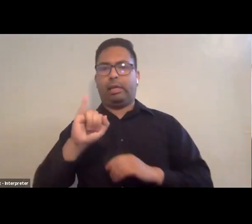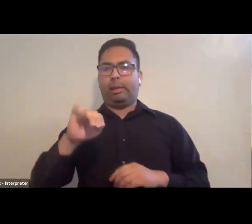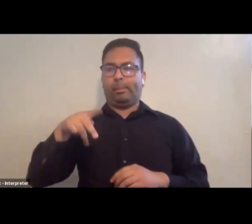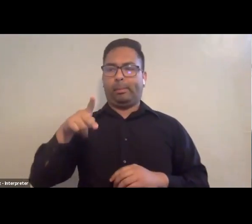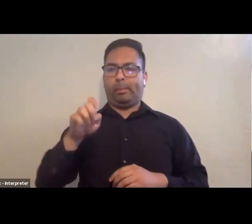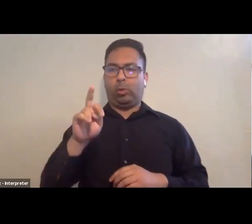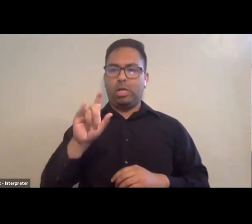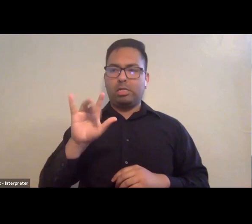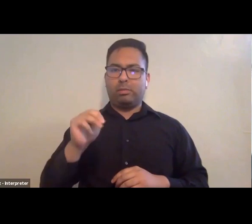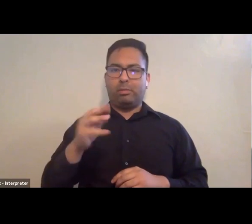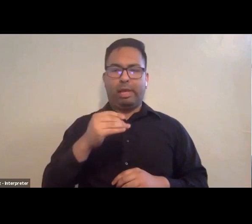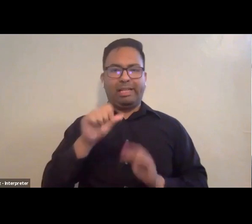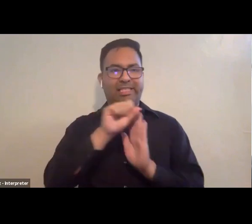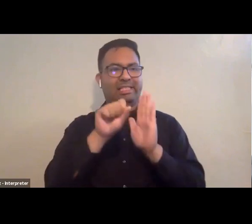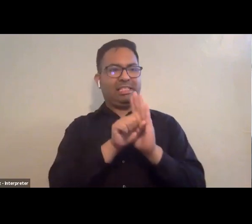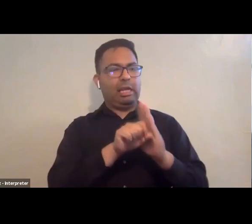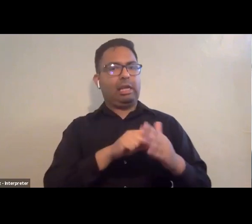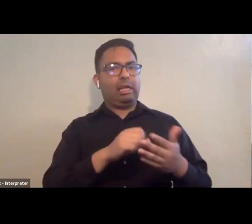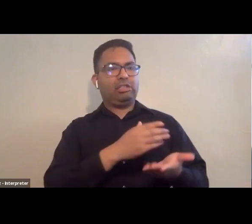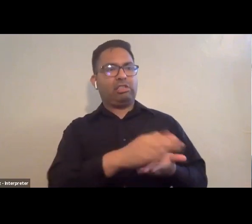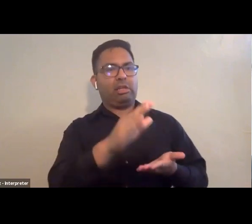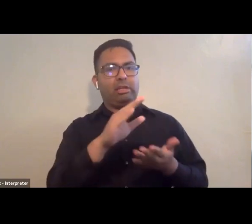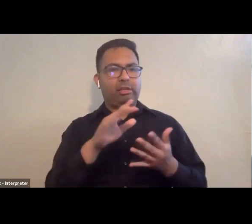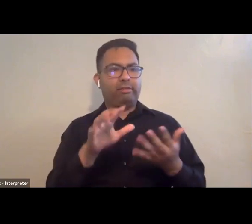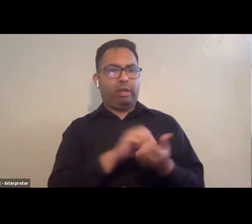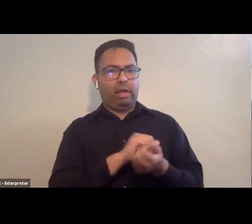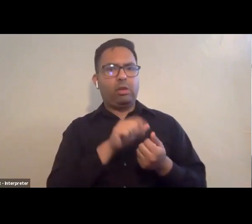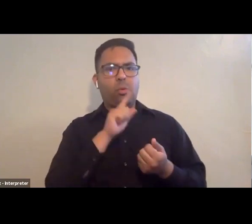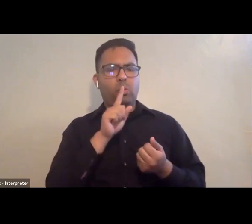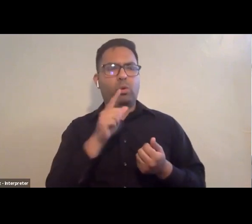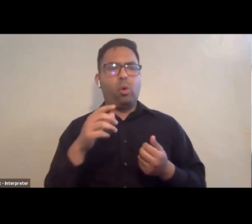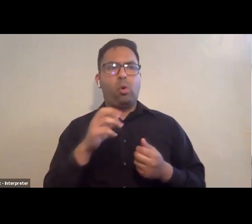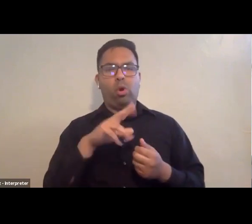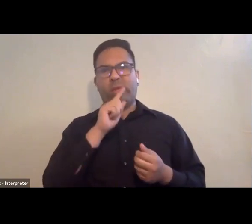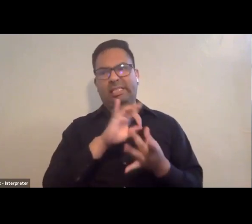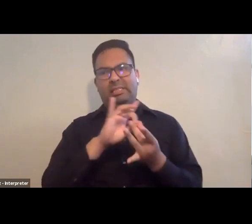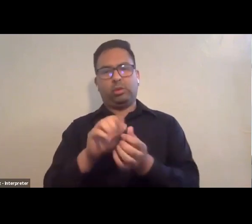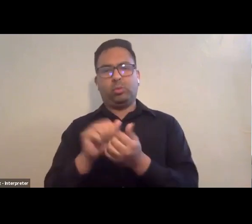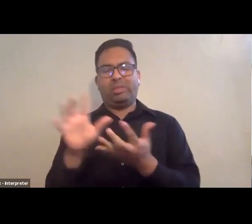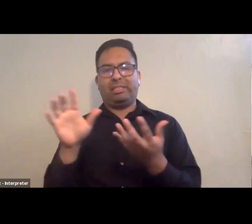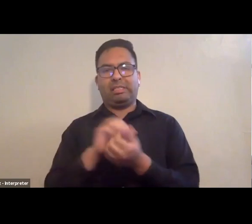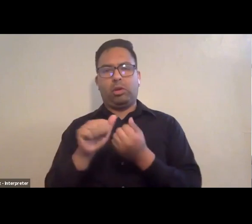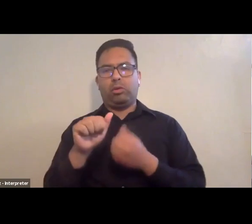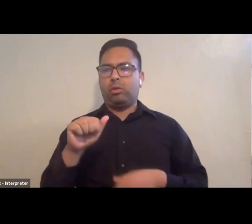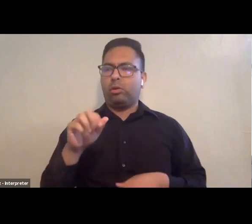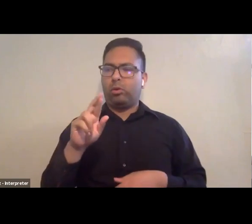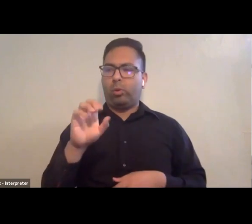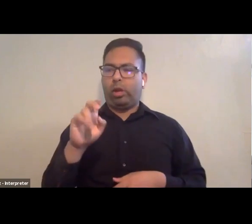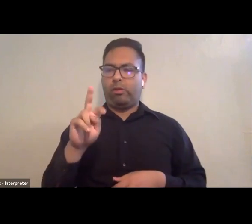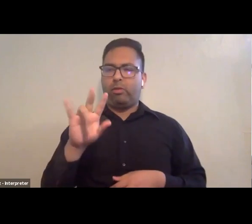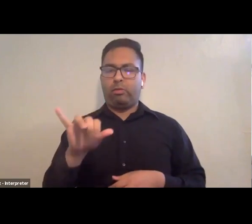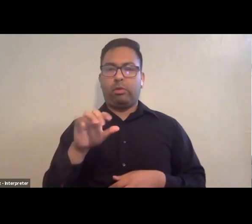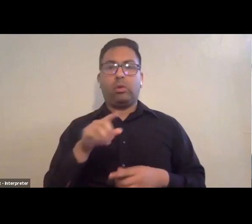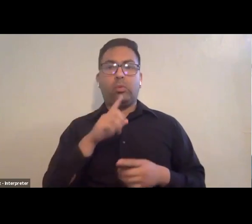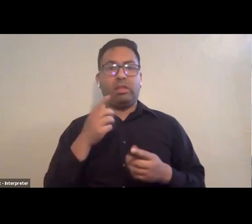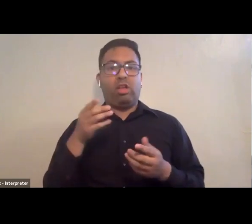violence have been involved in a process of disaster recovery. Our cultural workers oftentimes